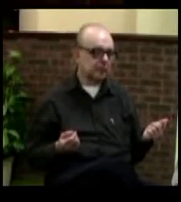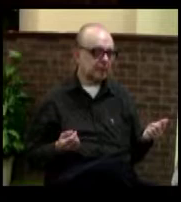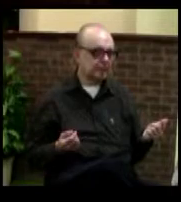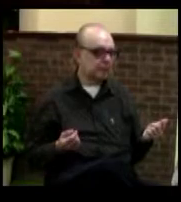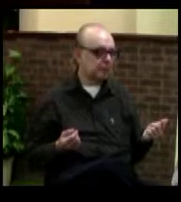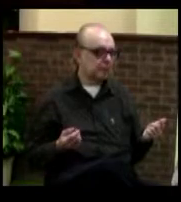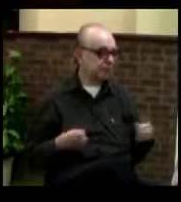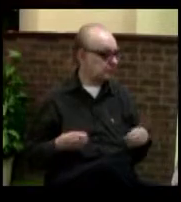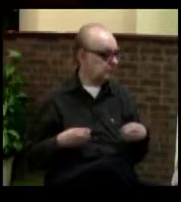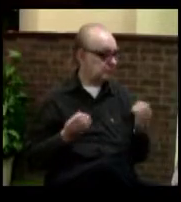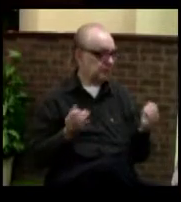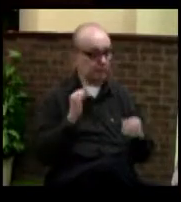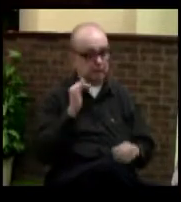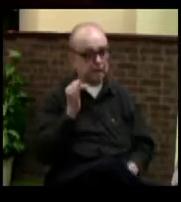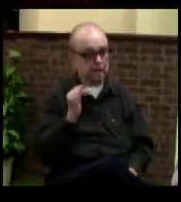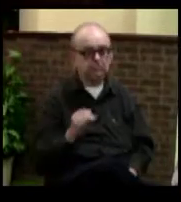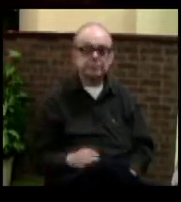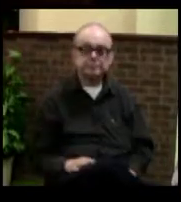Let's just throw one out.